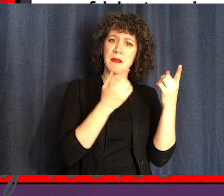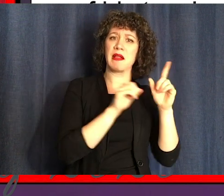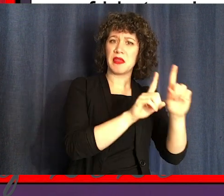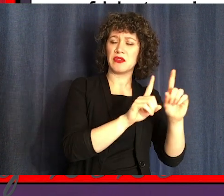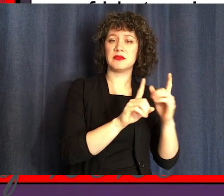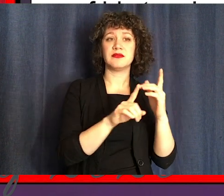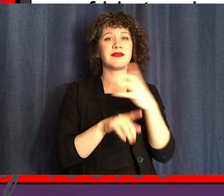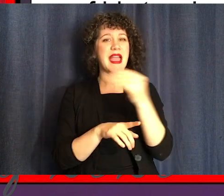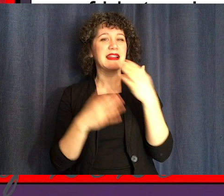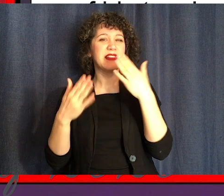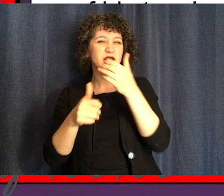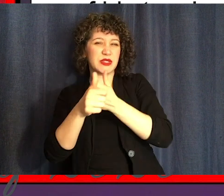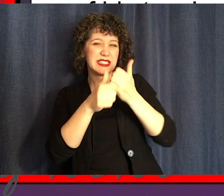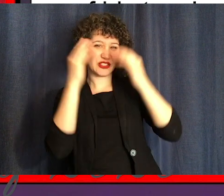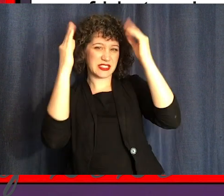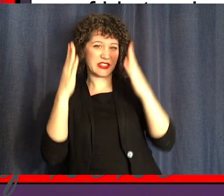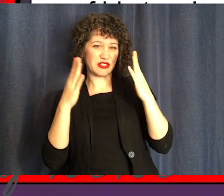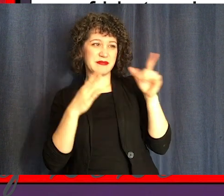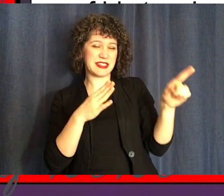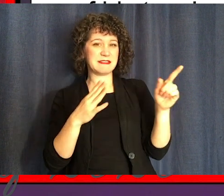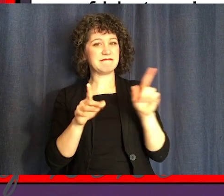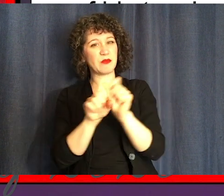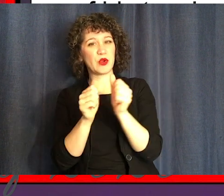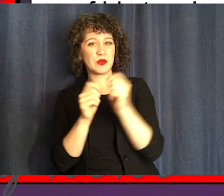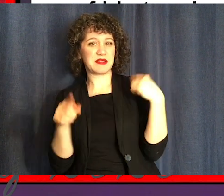his teachers throughout the years.